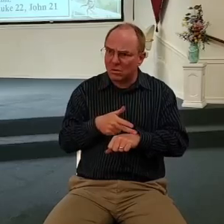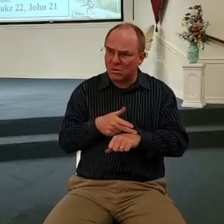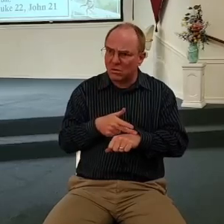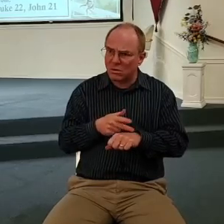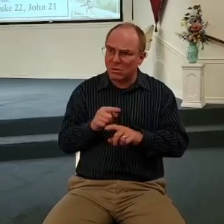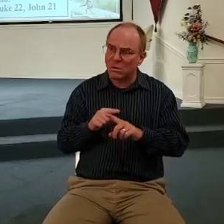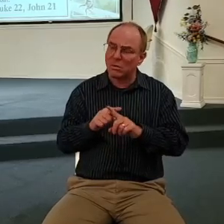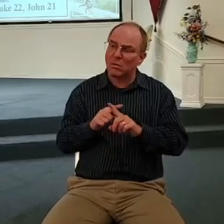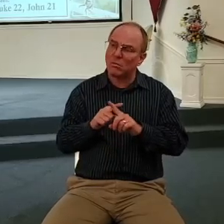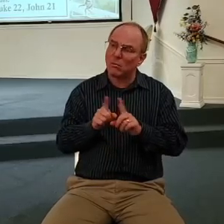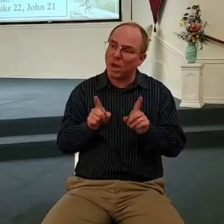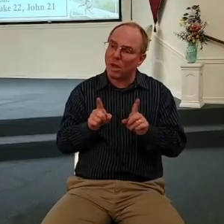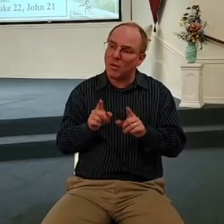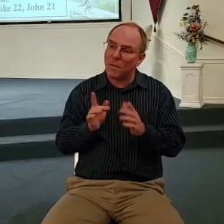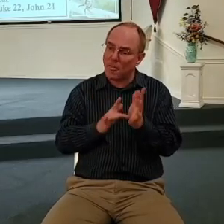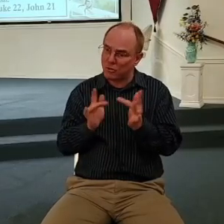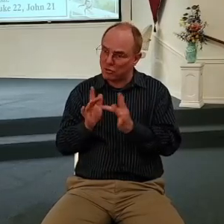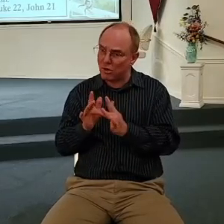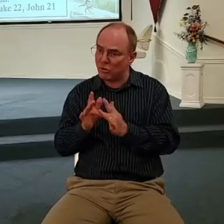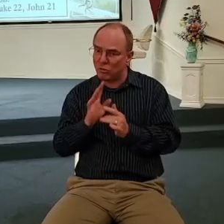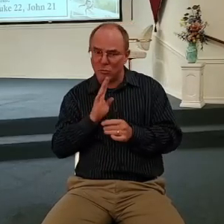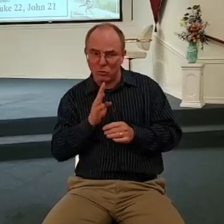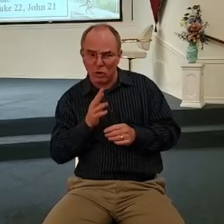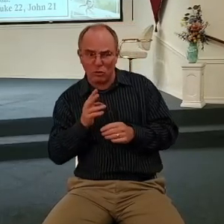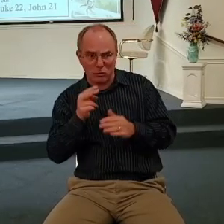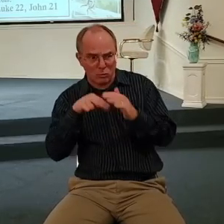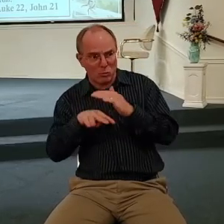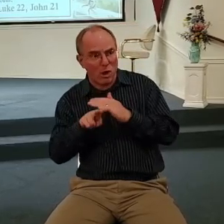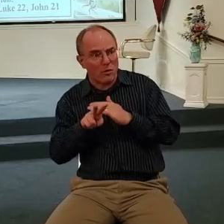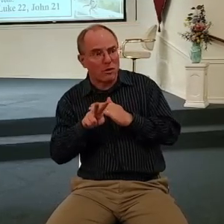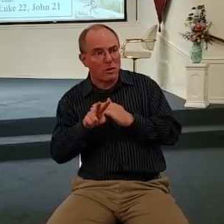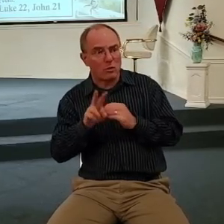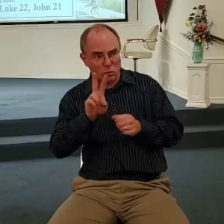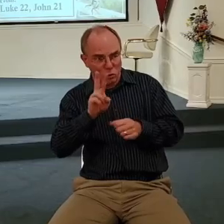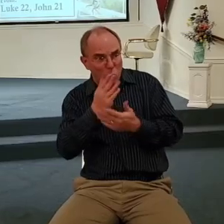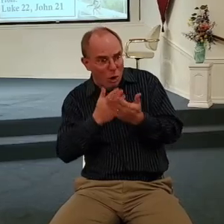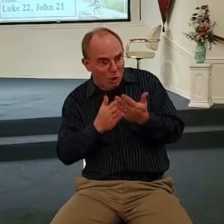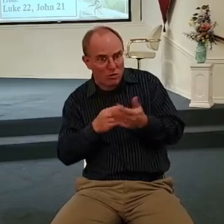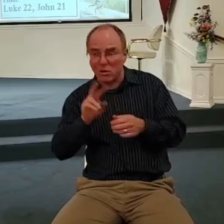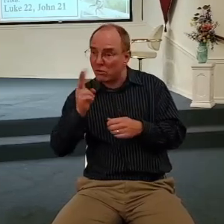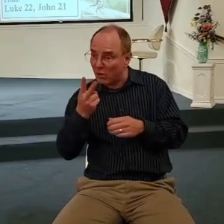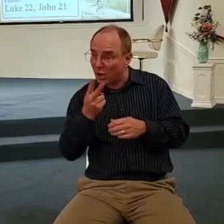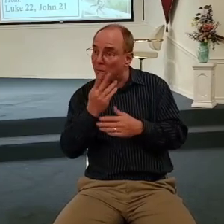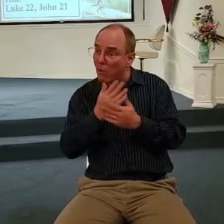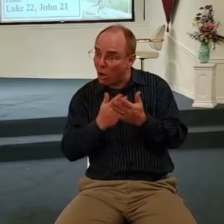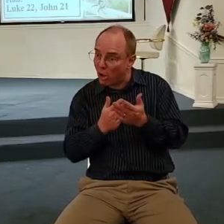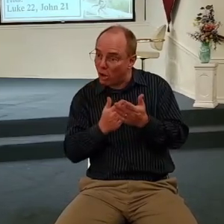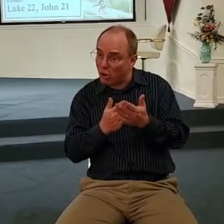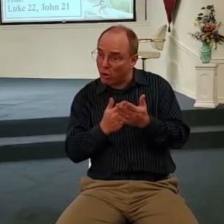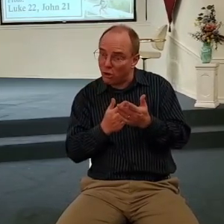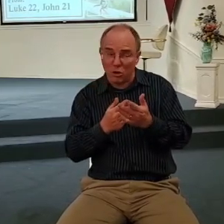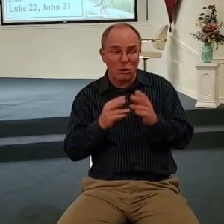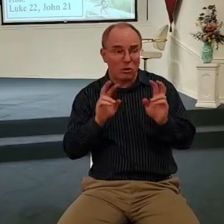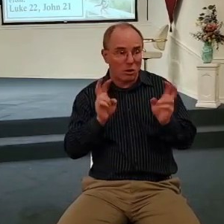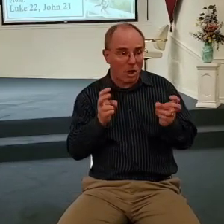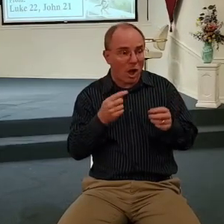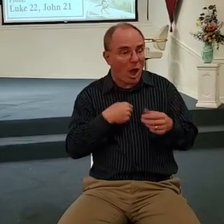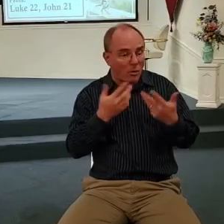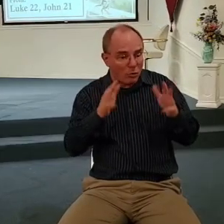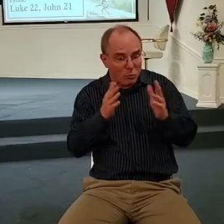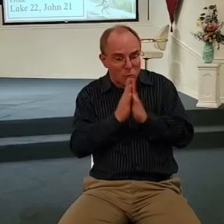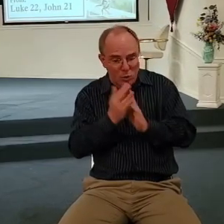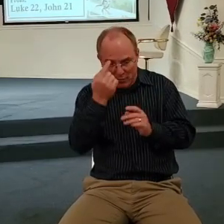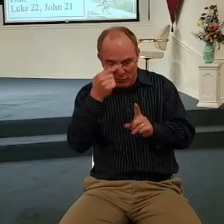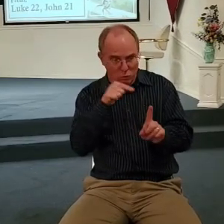that prophecy that Jesus spoke to Peter. And it reads, "But I have prayed for you, Simon, that